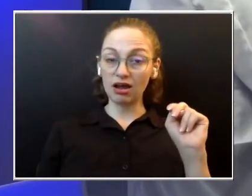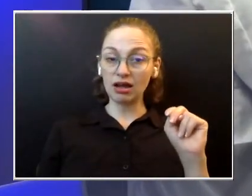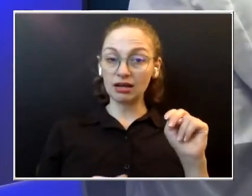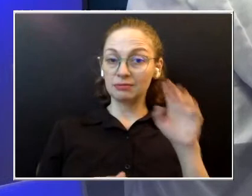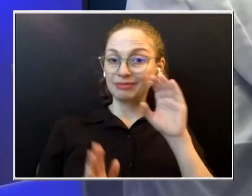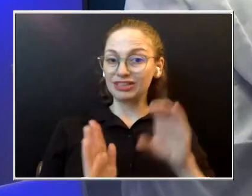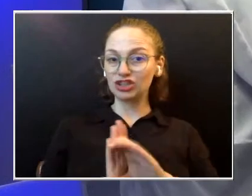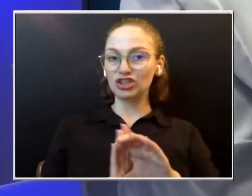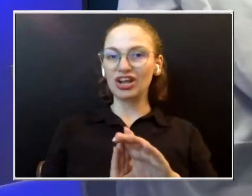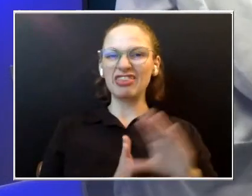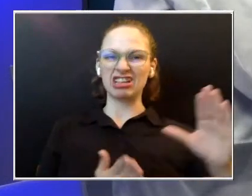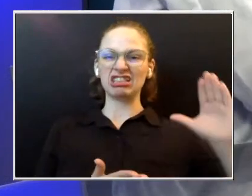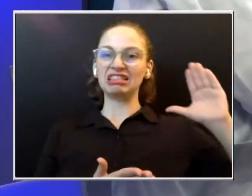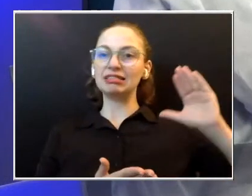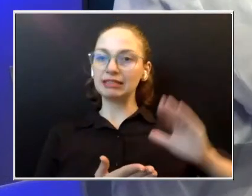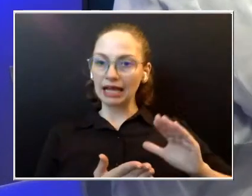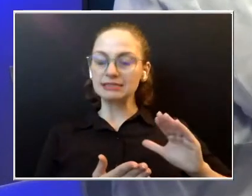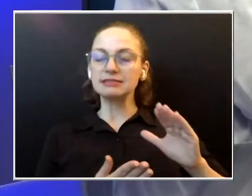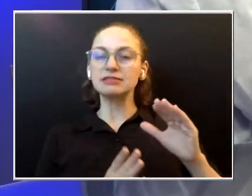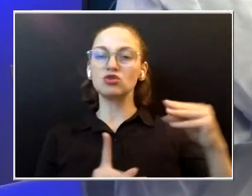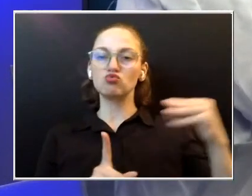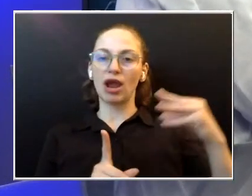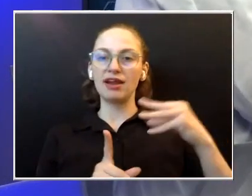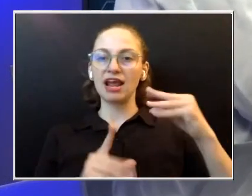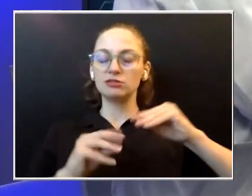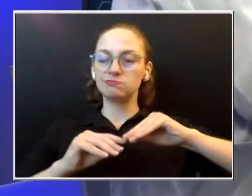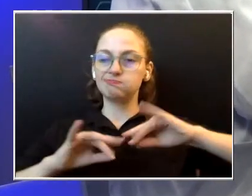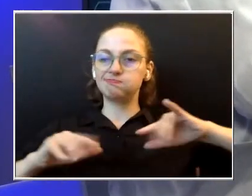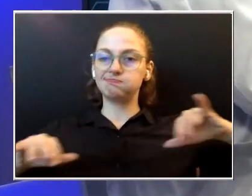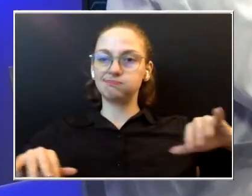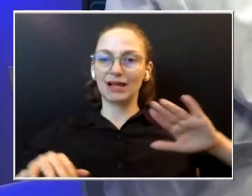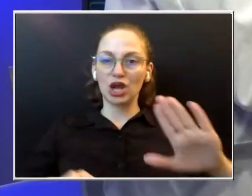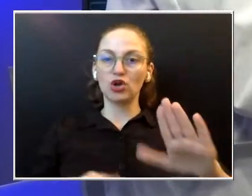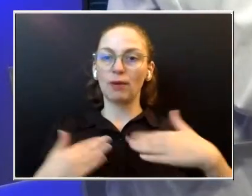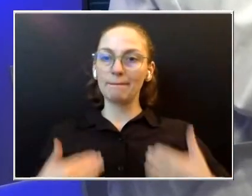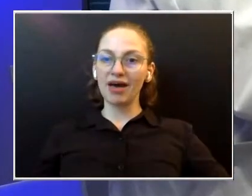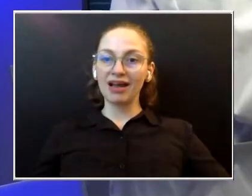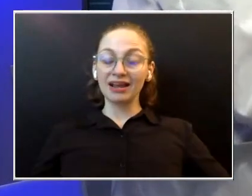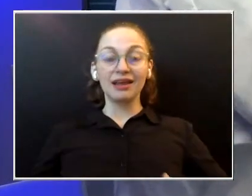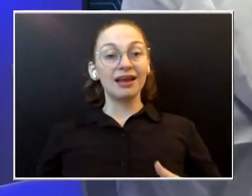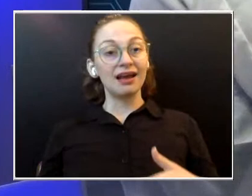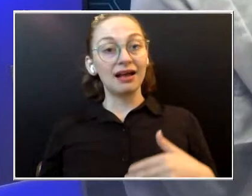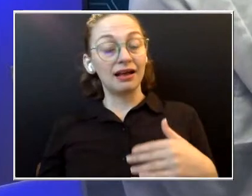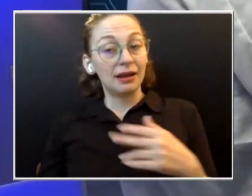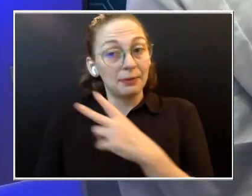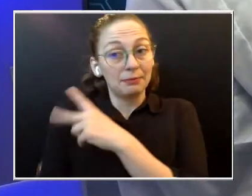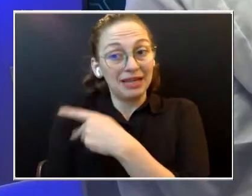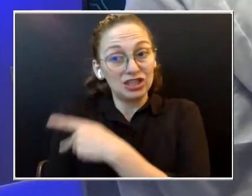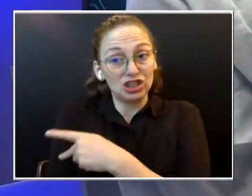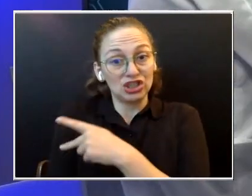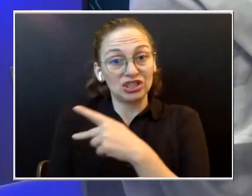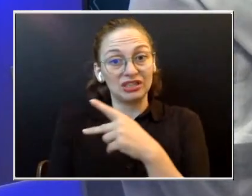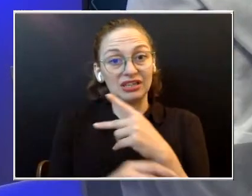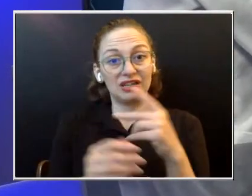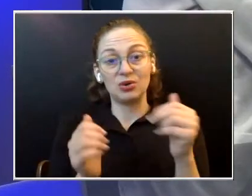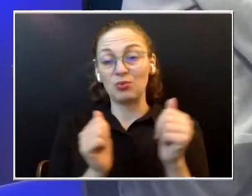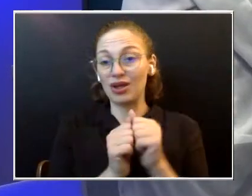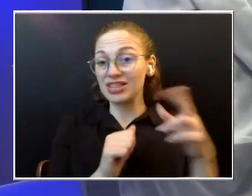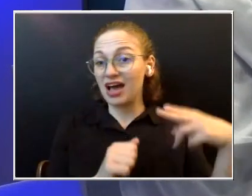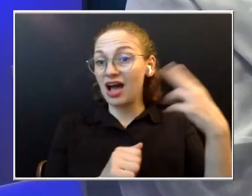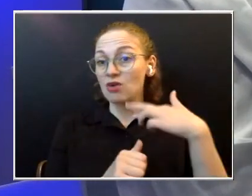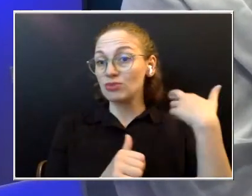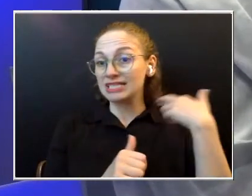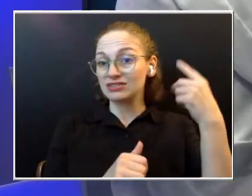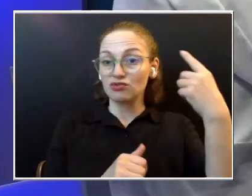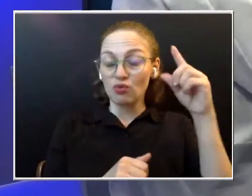her body. And in a patient who has a high risk of radiation-induced cancer, that's unacceptable. And so this is a case where I can treat her breast